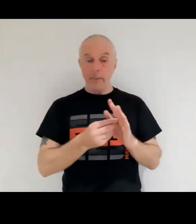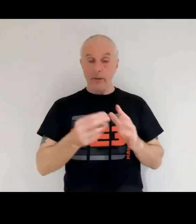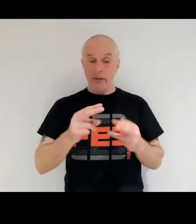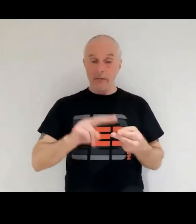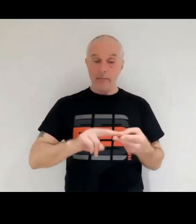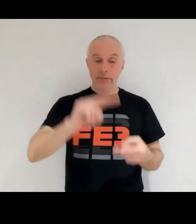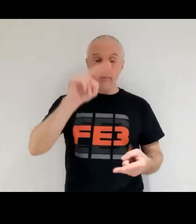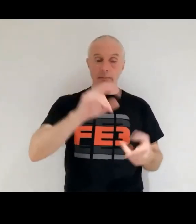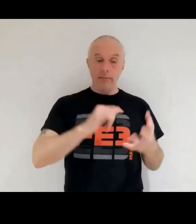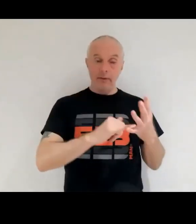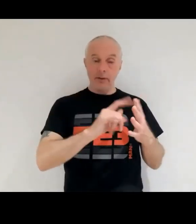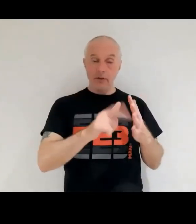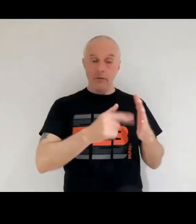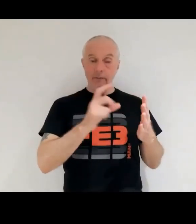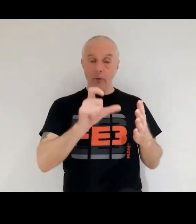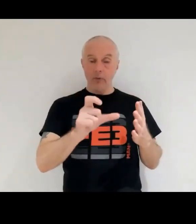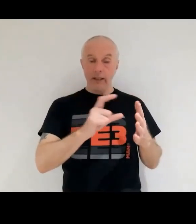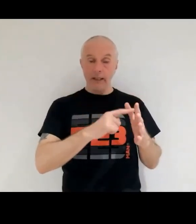levels?